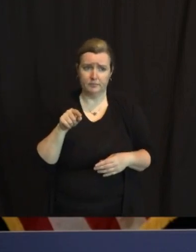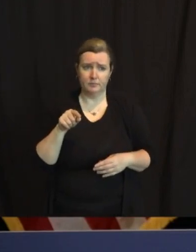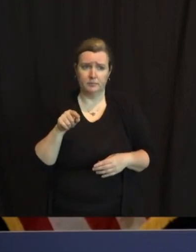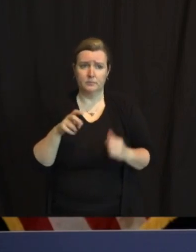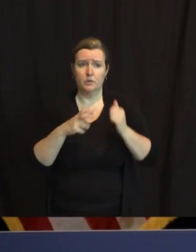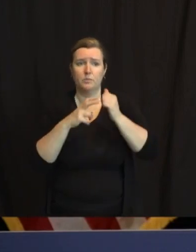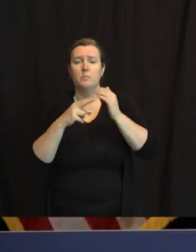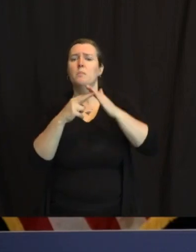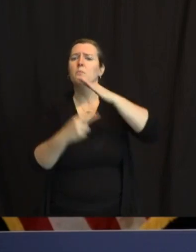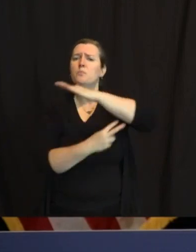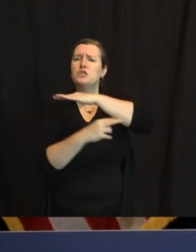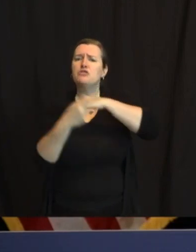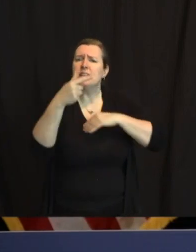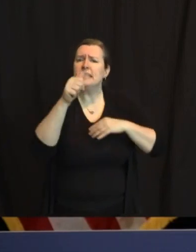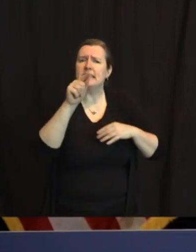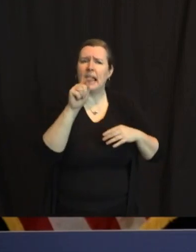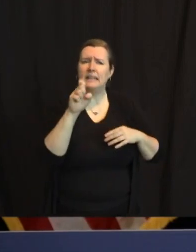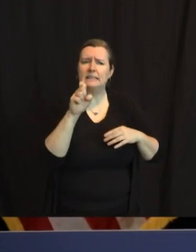Thank you.